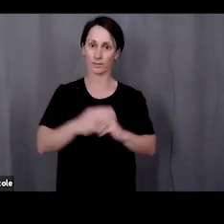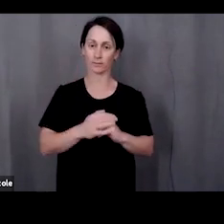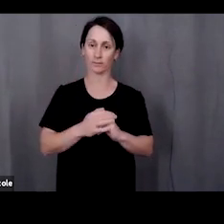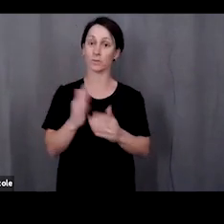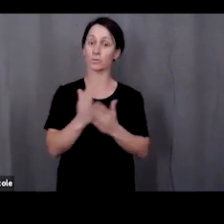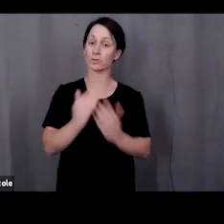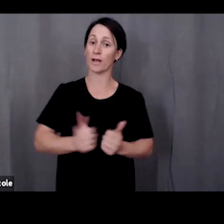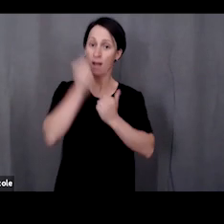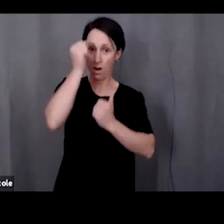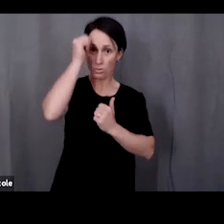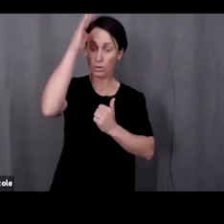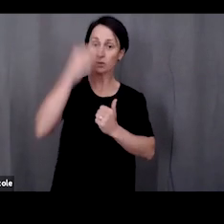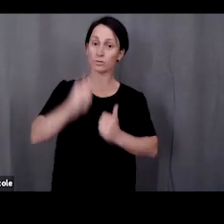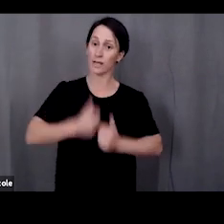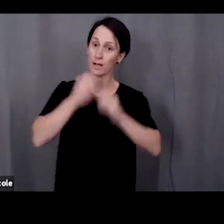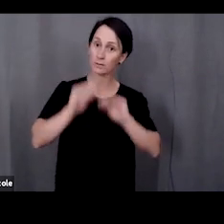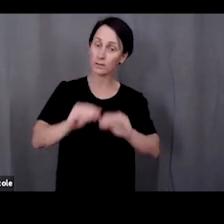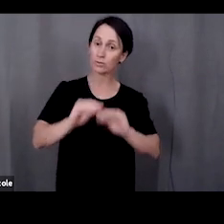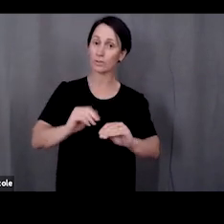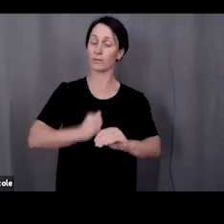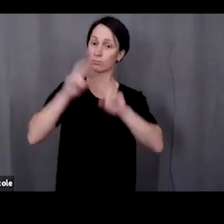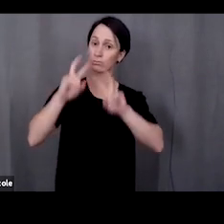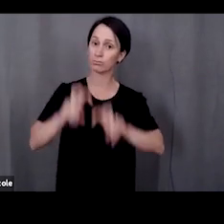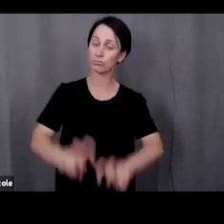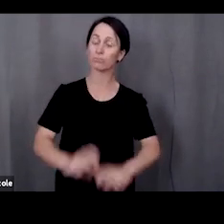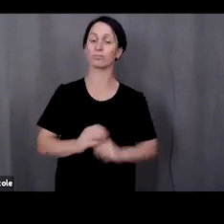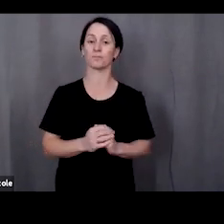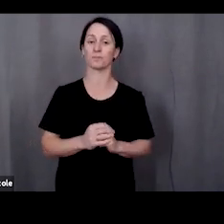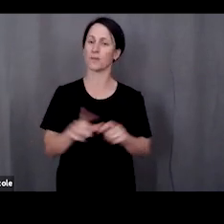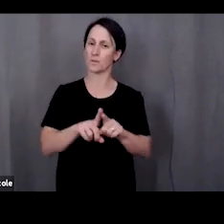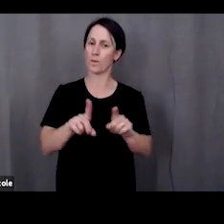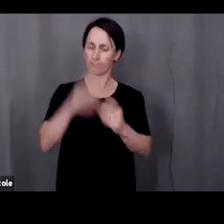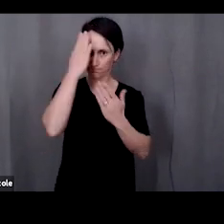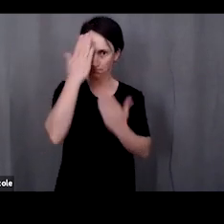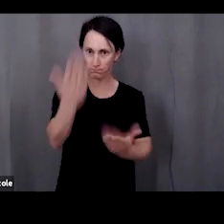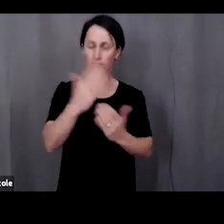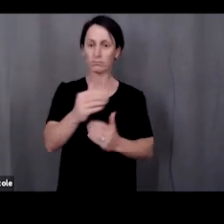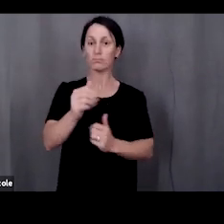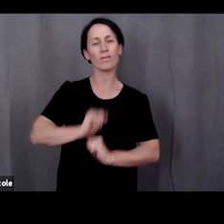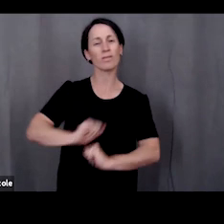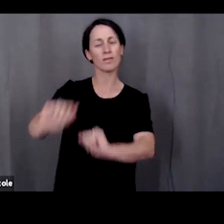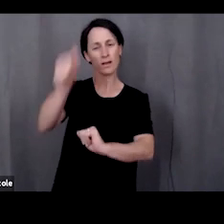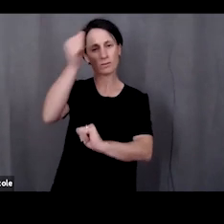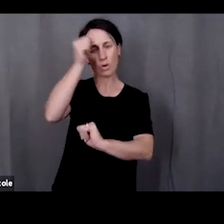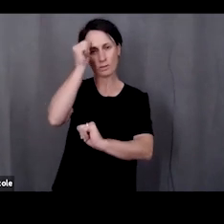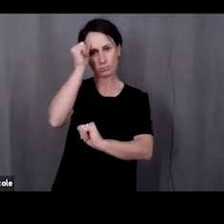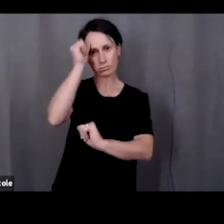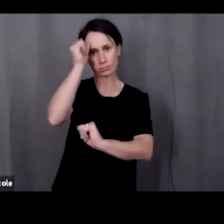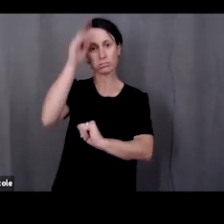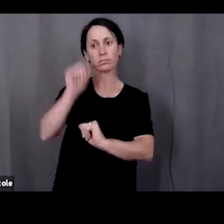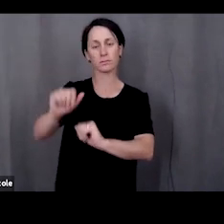across our universities, we also pay respect to the knowledge embedded within the Aboriginal custodianship of